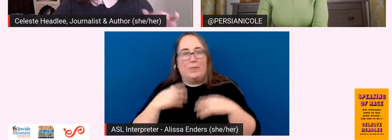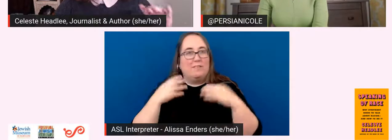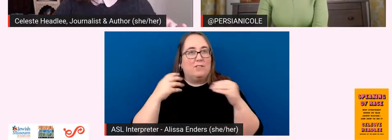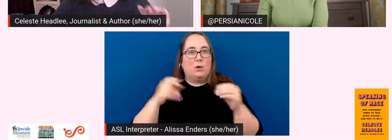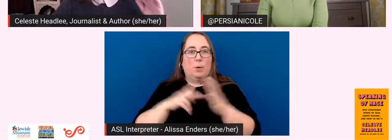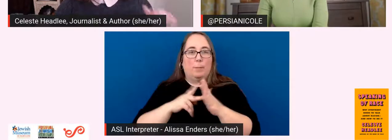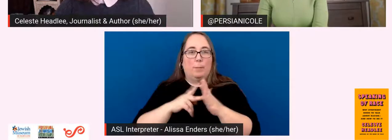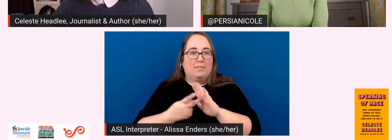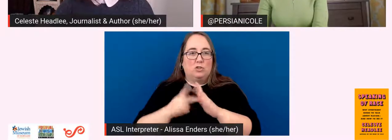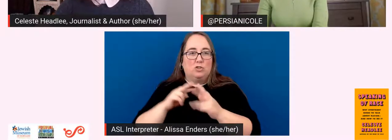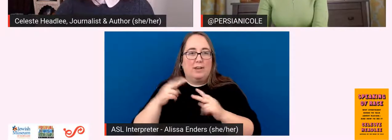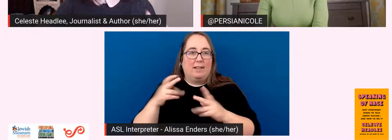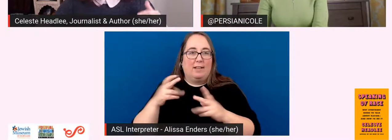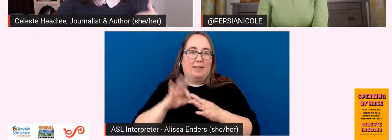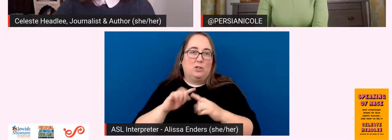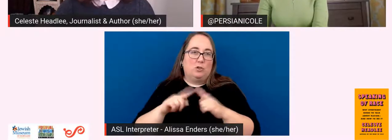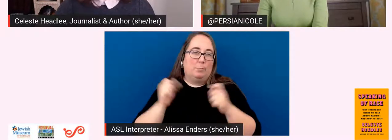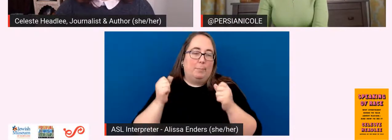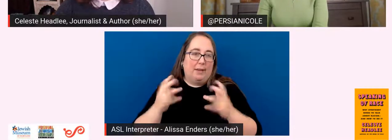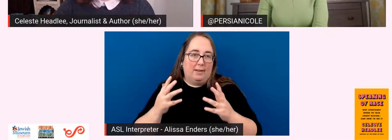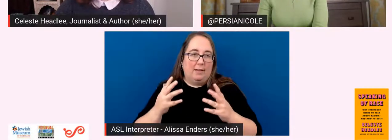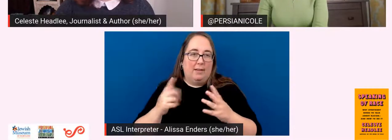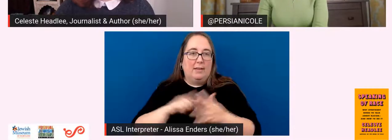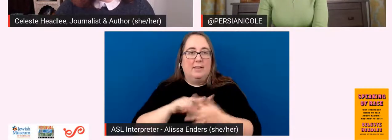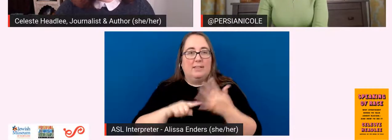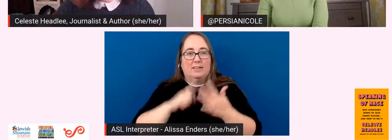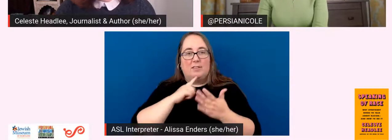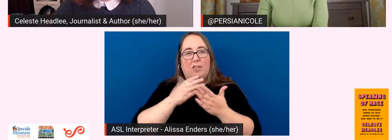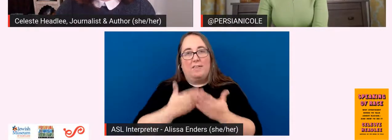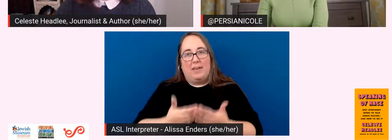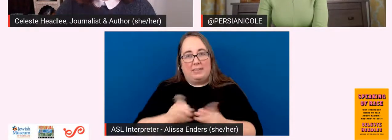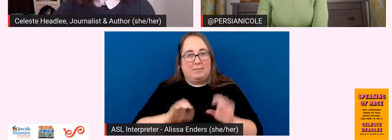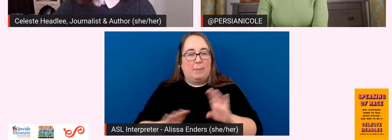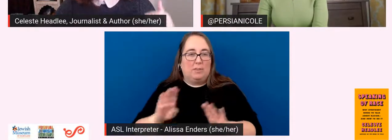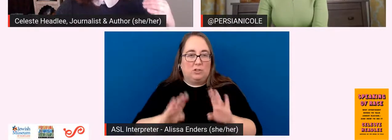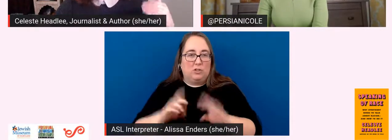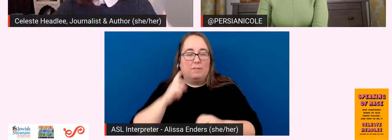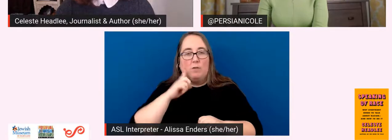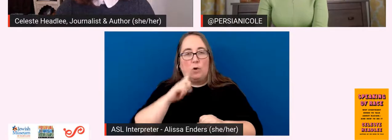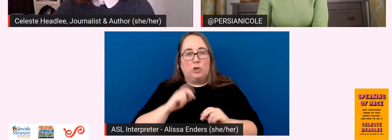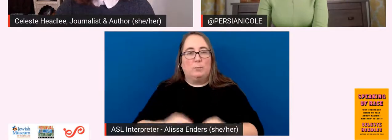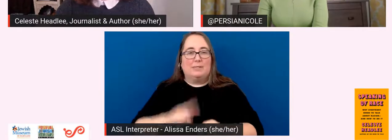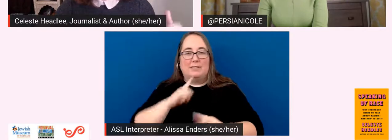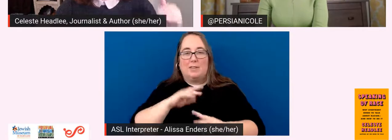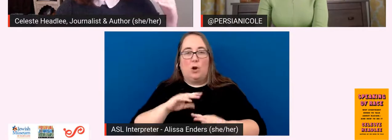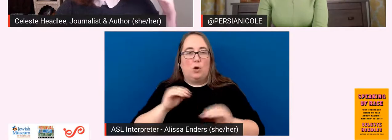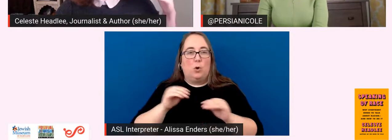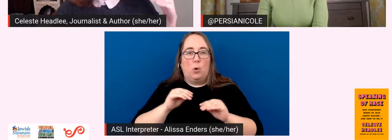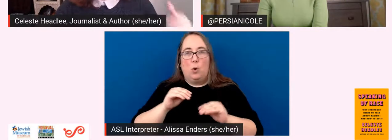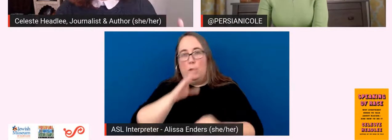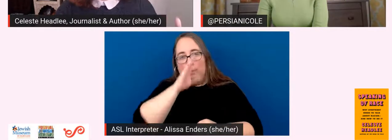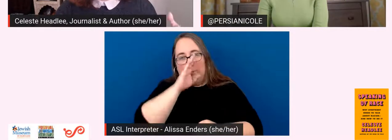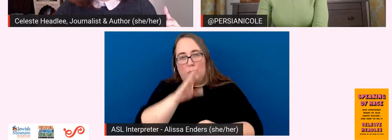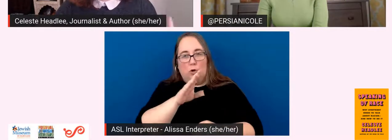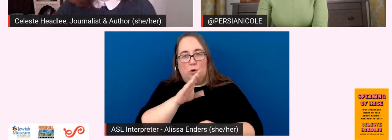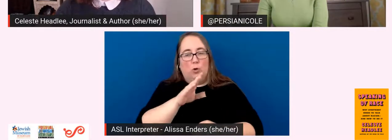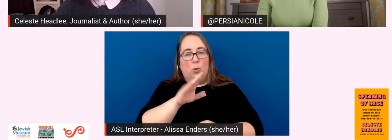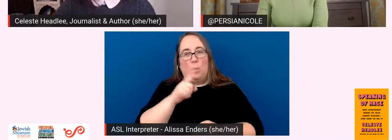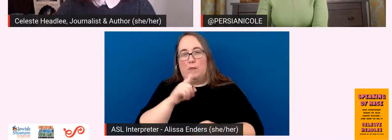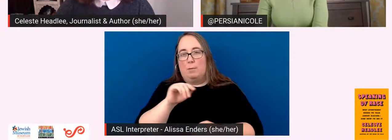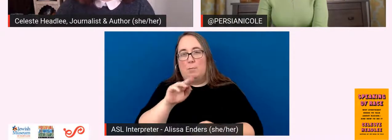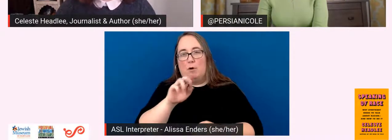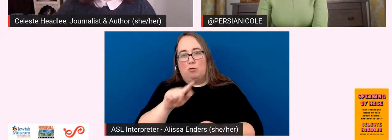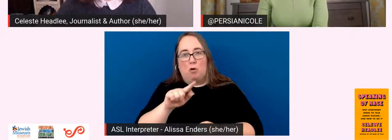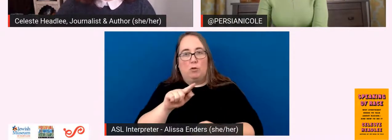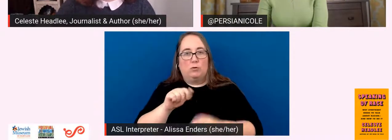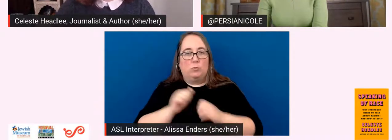meaningful genetic link to many of them. These are the facts of biology. For humans, there are no pure bloods, only mongrels enriched